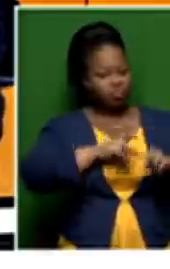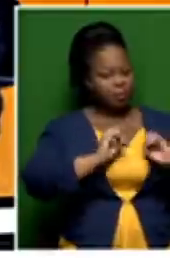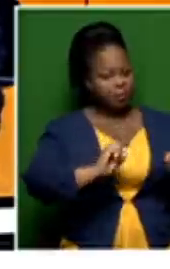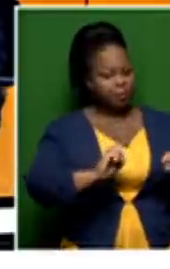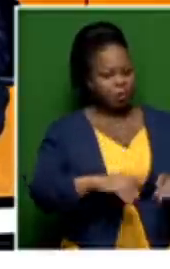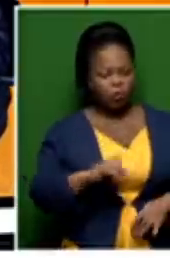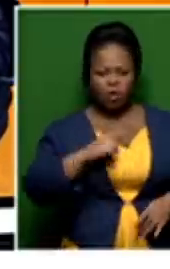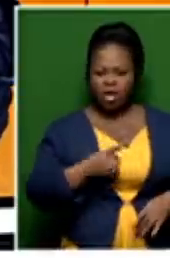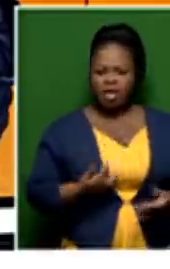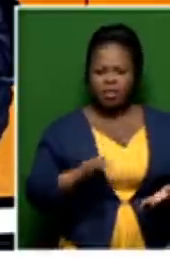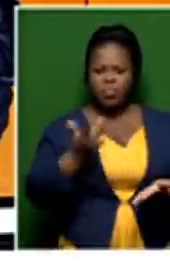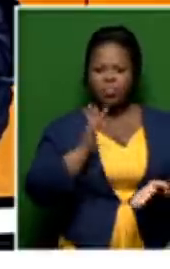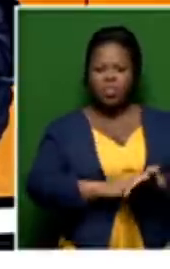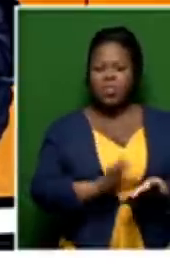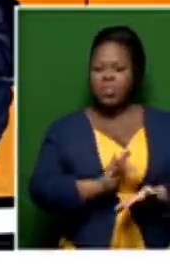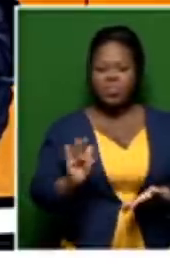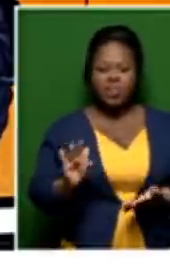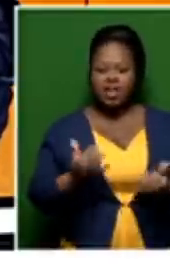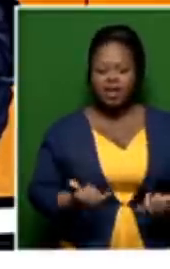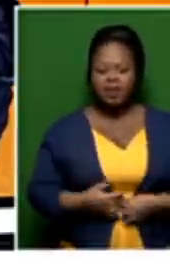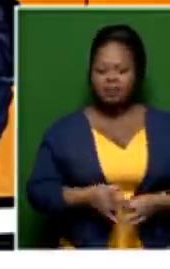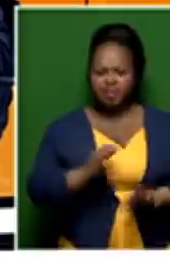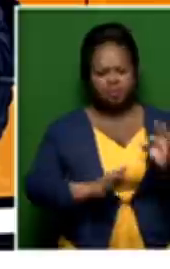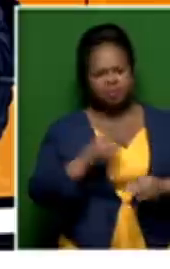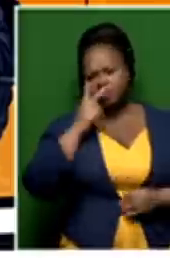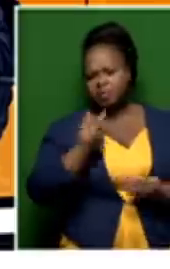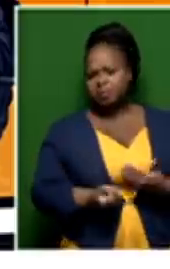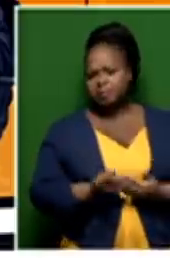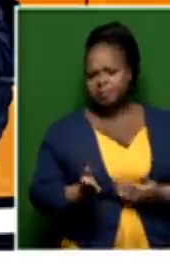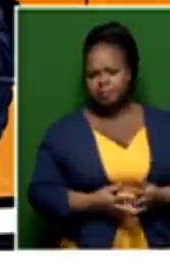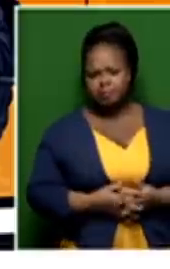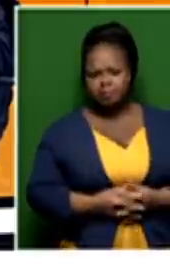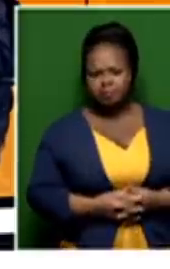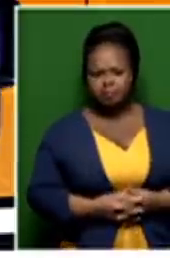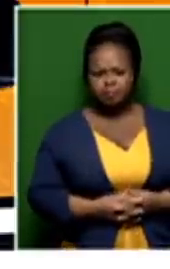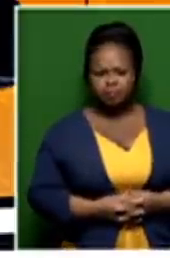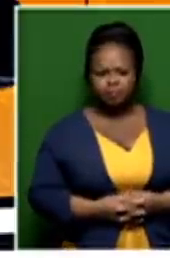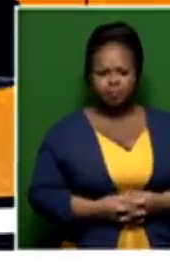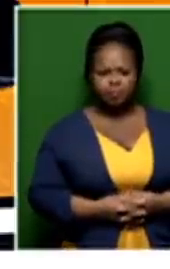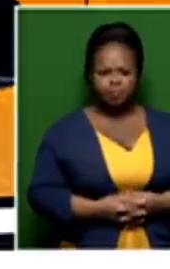is there? Because there's nothing left in this shopping centre. Talk to us about what you're seeing.